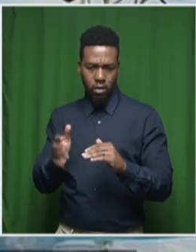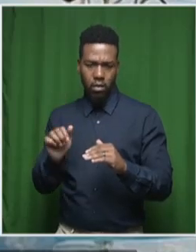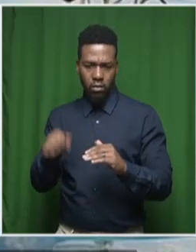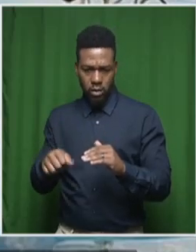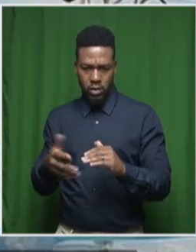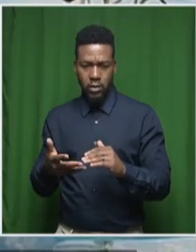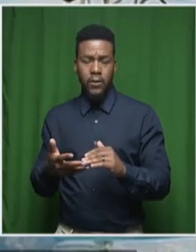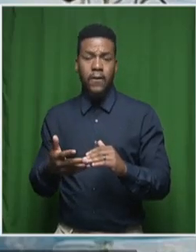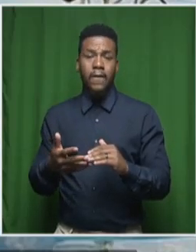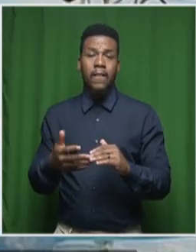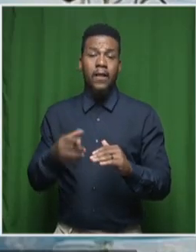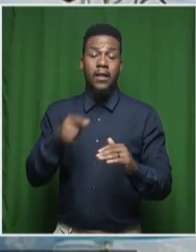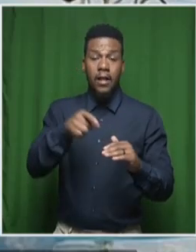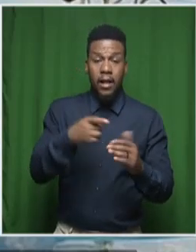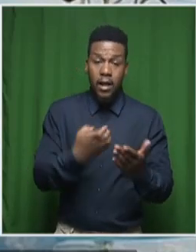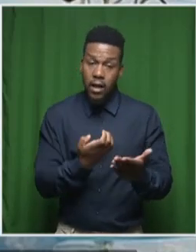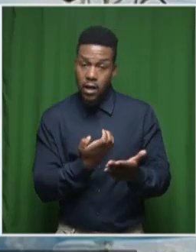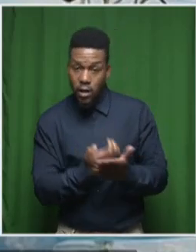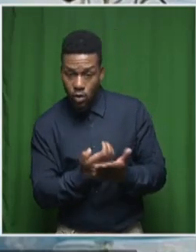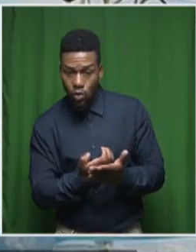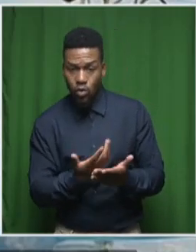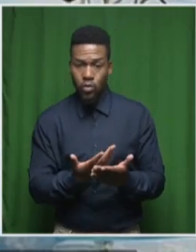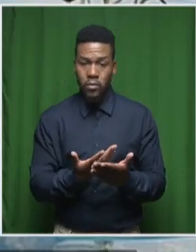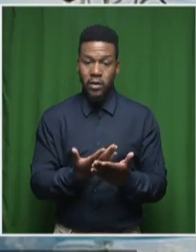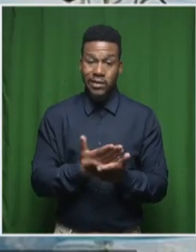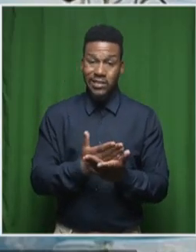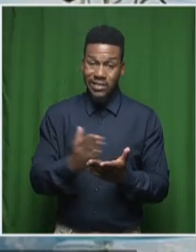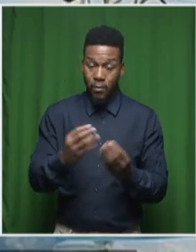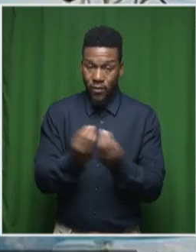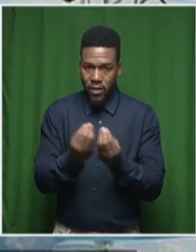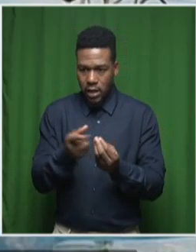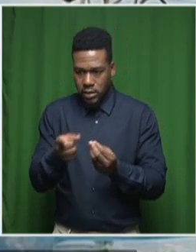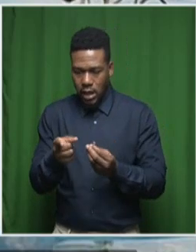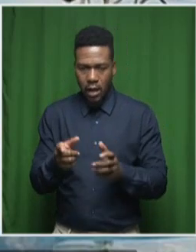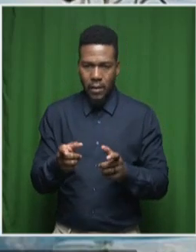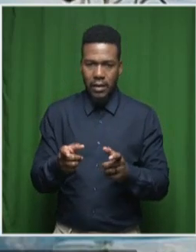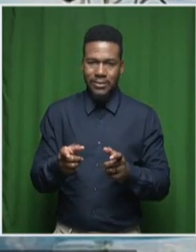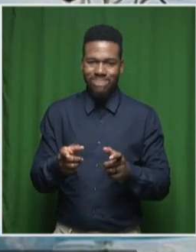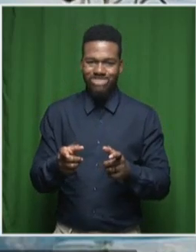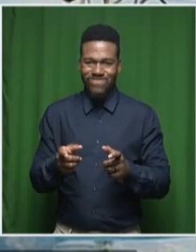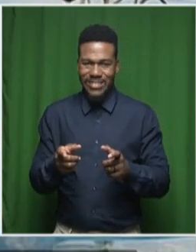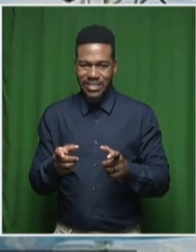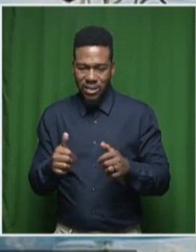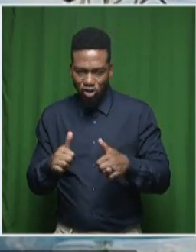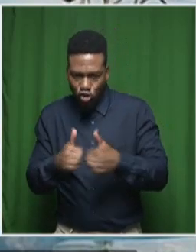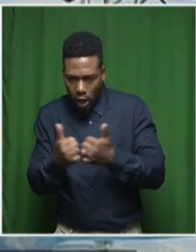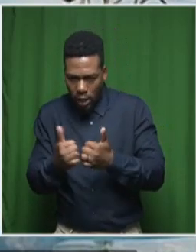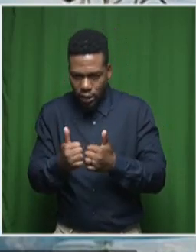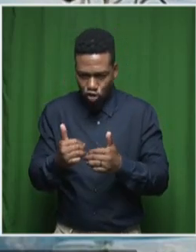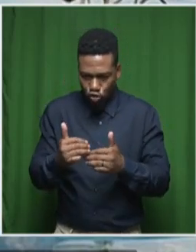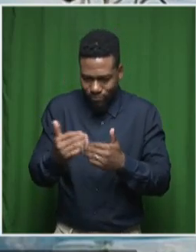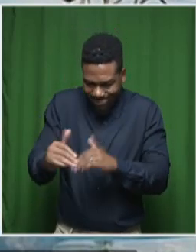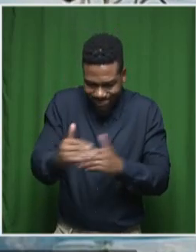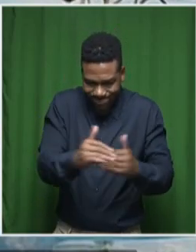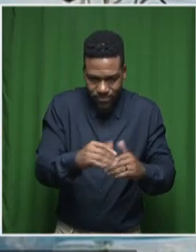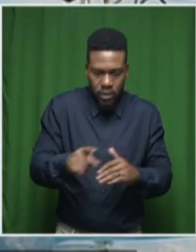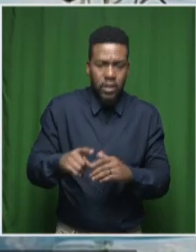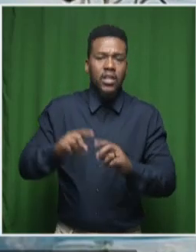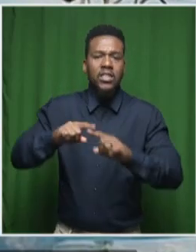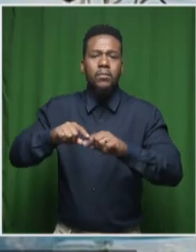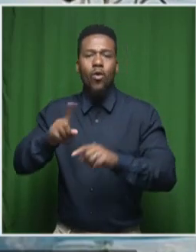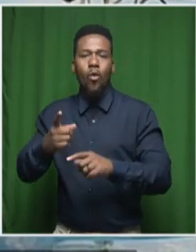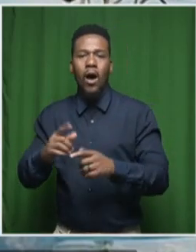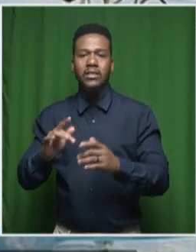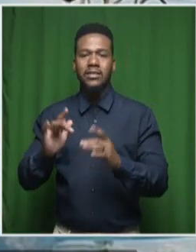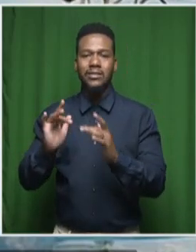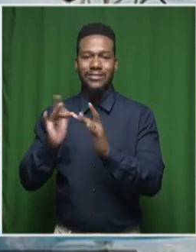the economy. And ultimately, some of those constraints one of the biggest constraints are associated with the network industries in terms of what we're